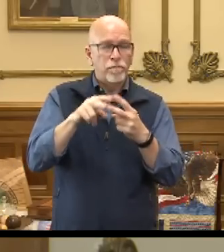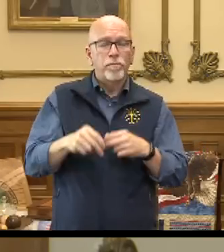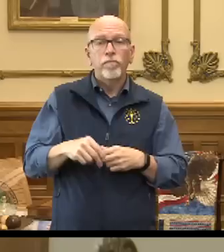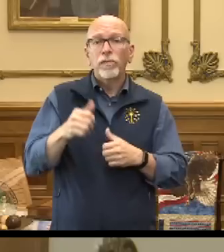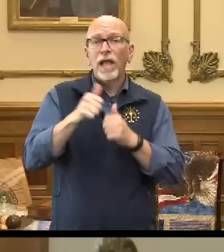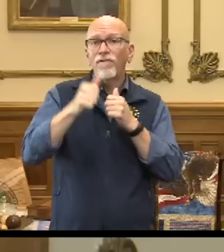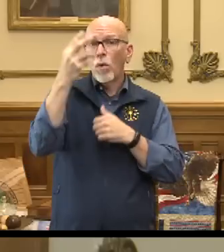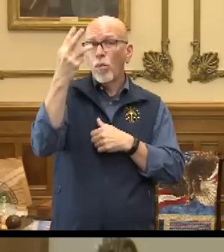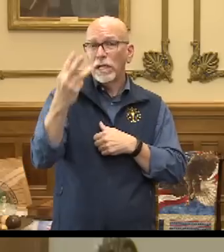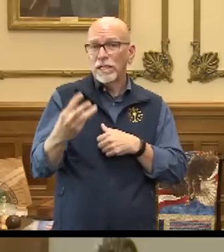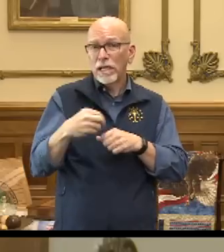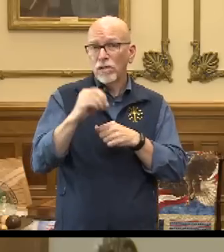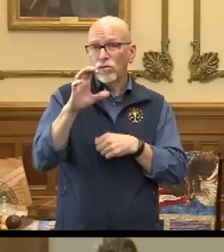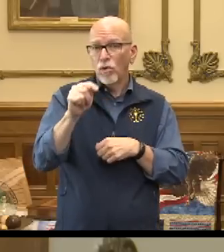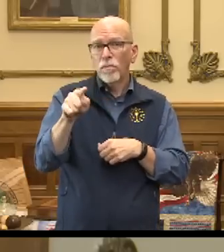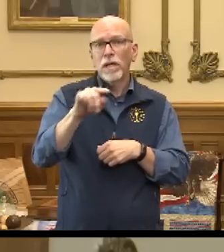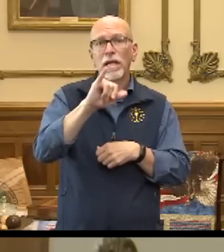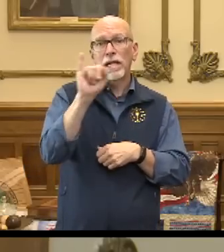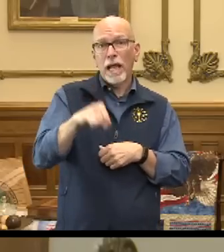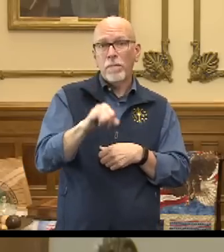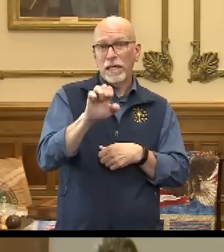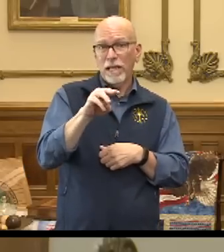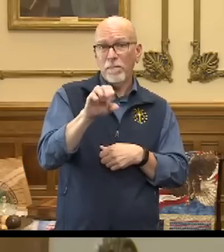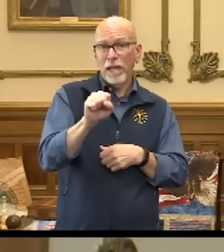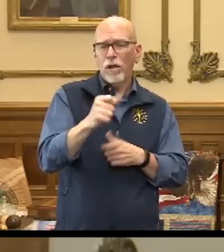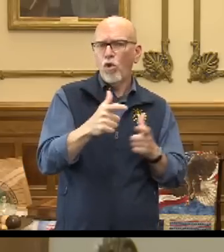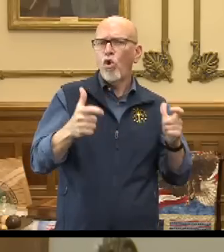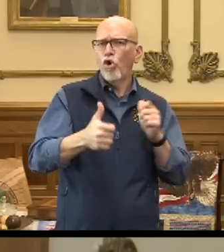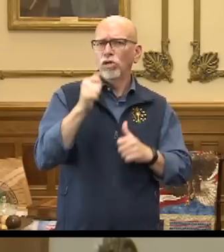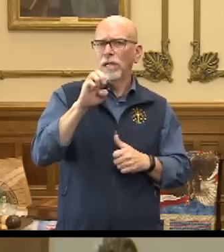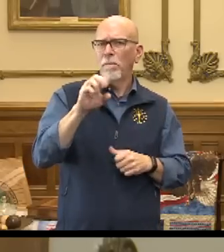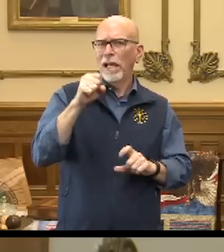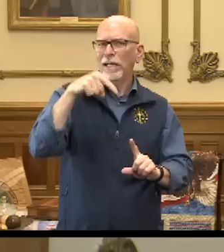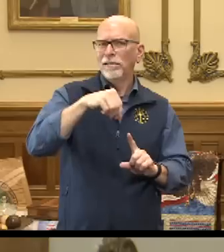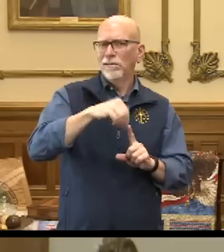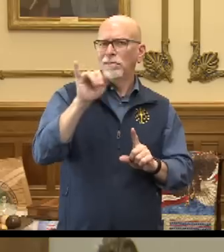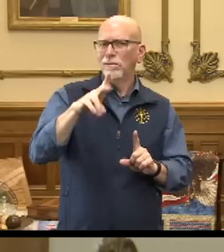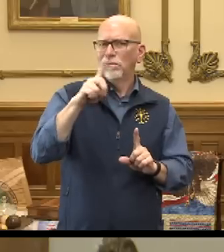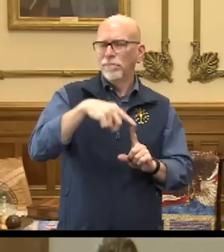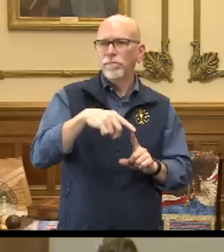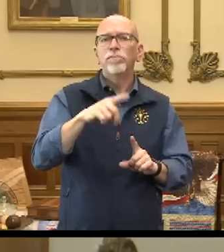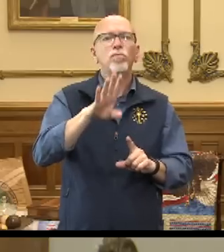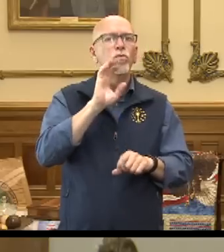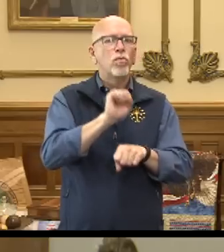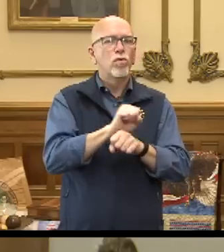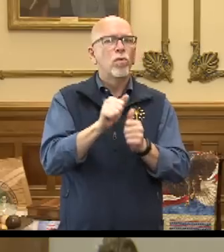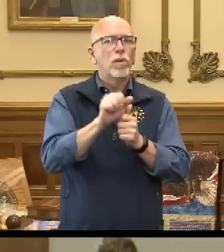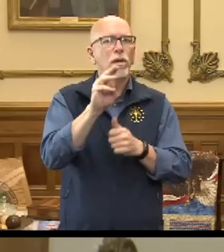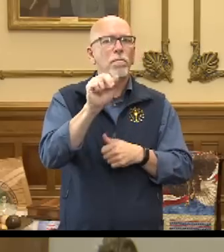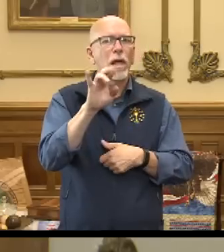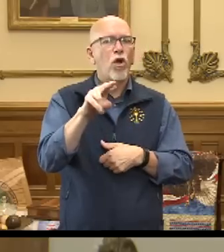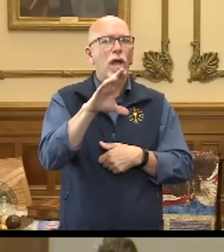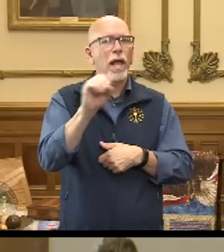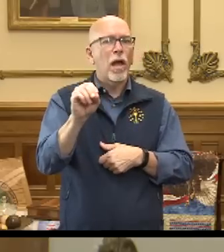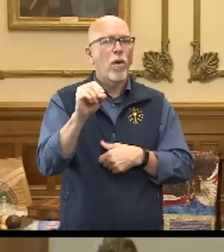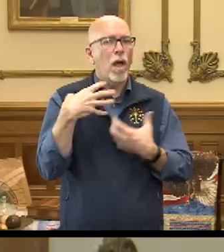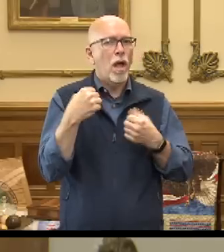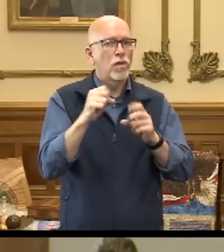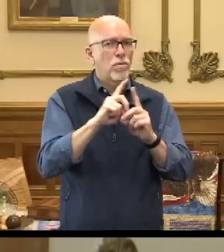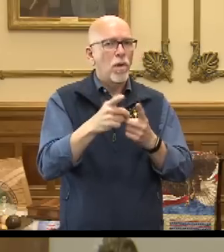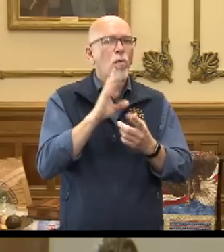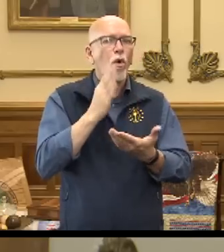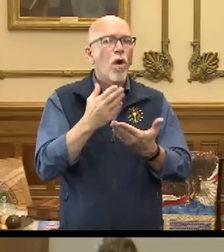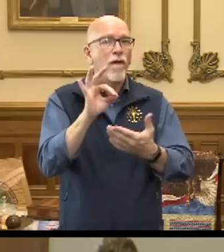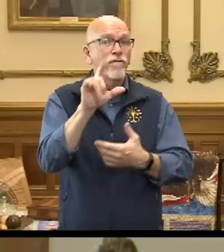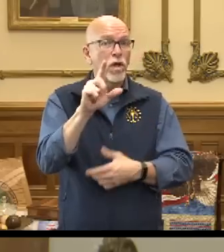Wednesday in the month of October, Indianapolis EMS, our state's largest EMS provider agency, will be working with the Marion County Health Department and will be offering